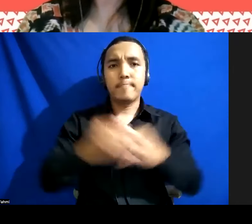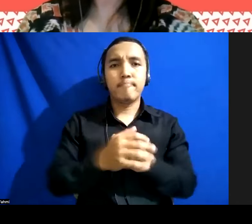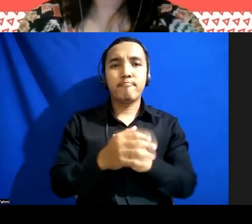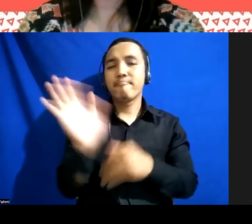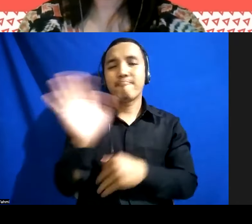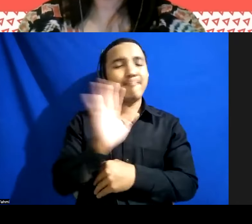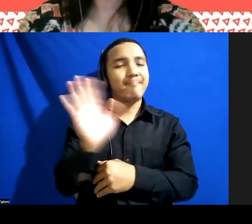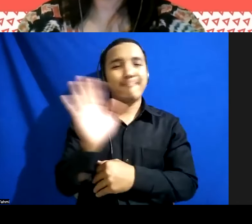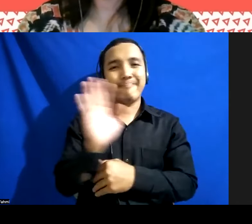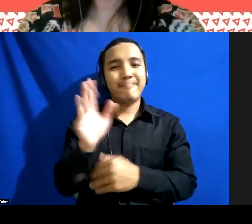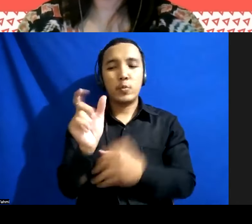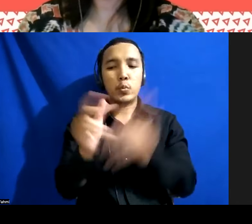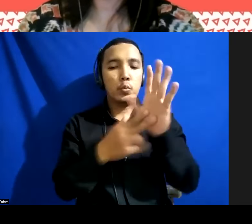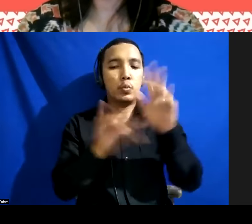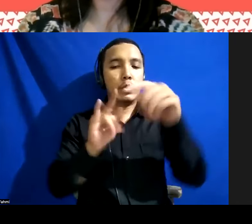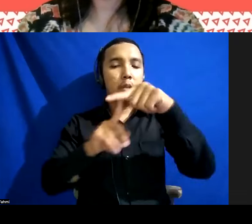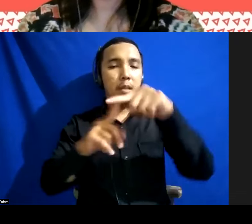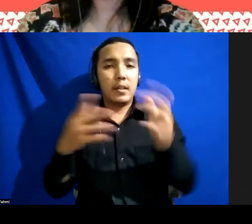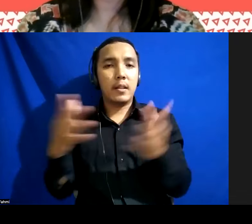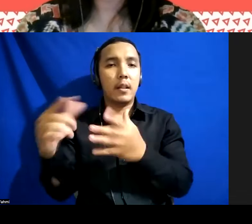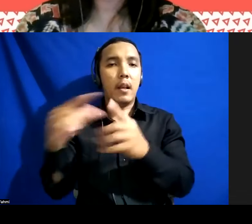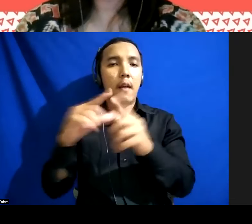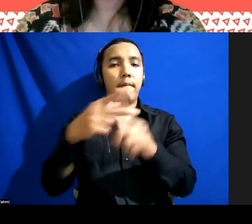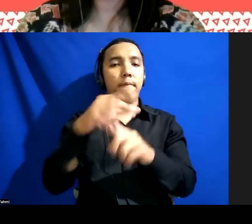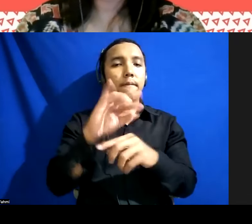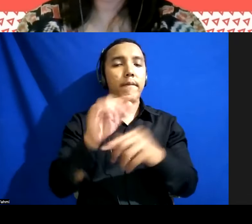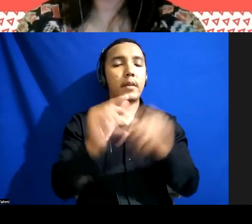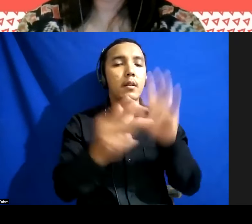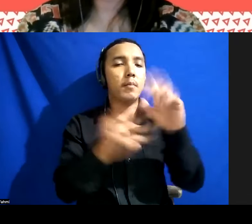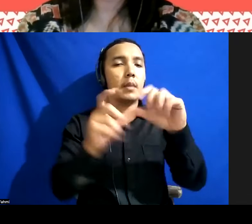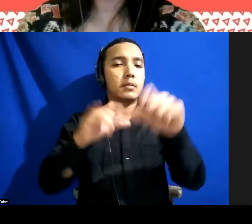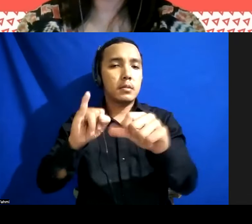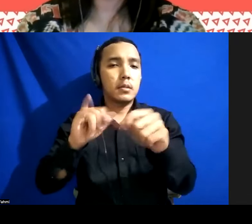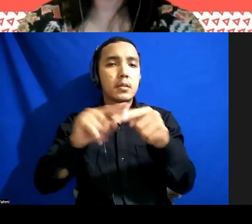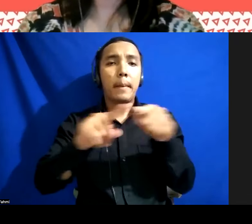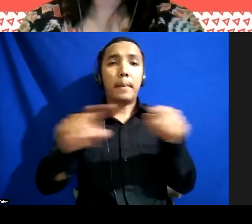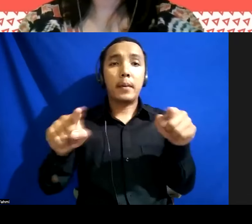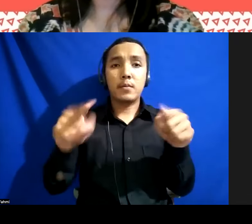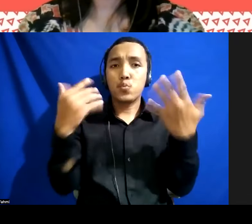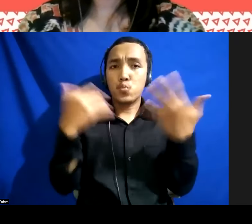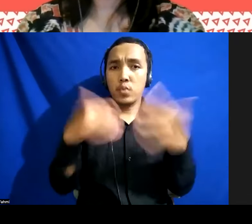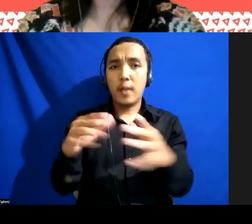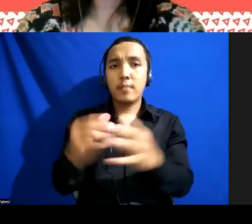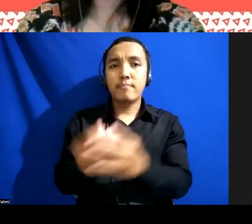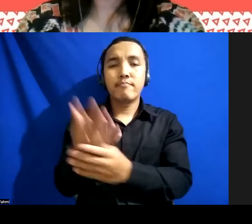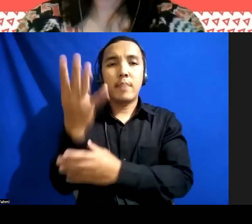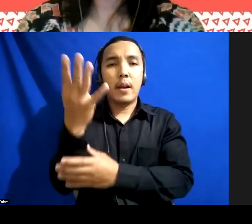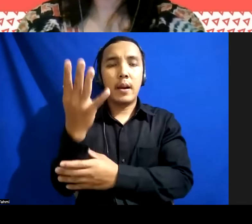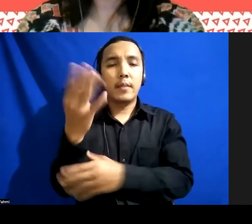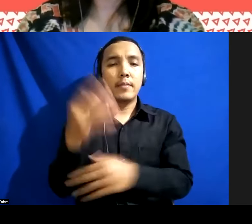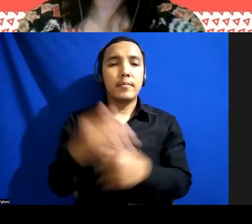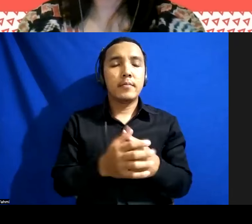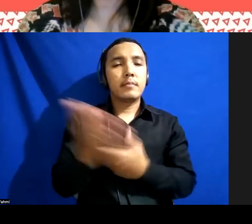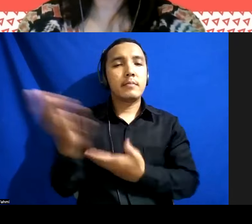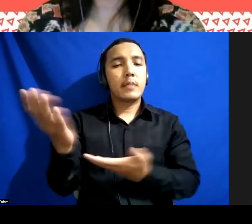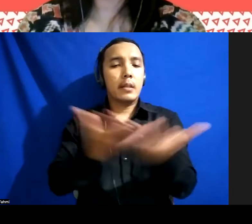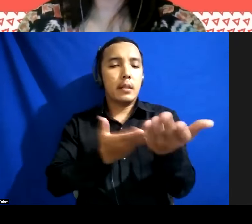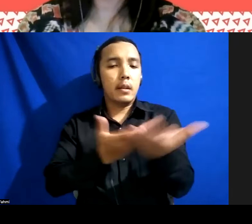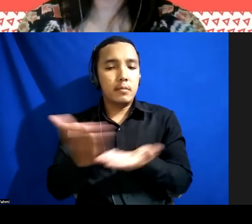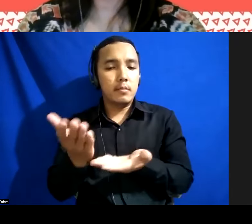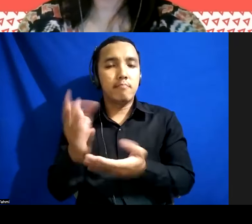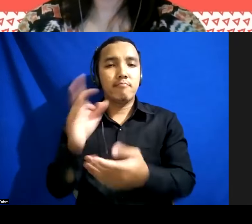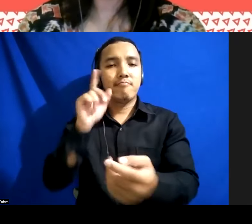administration services, and also which has also been developed. We have also developed innovations where we